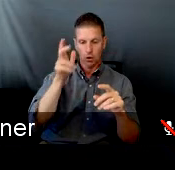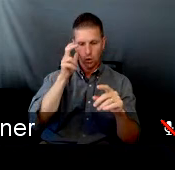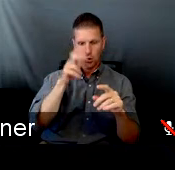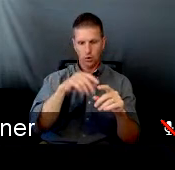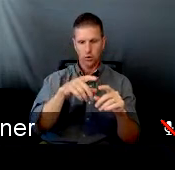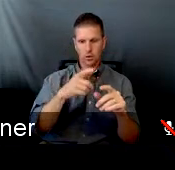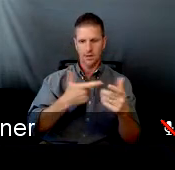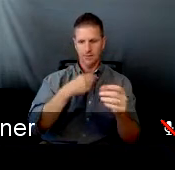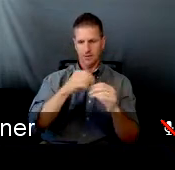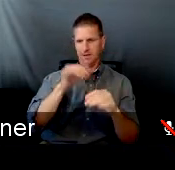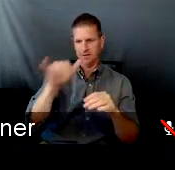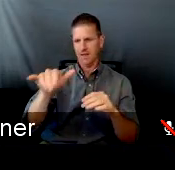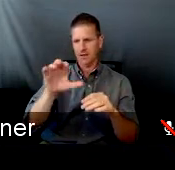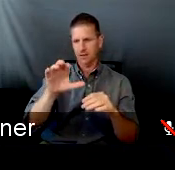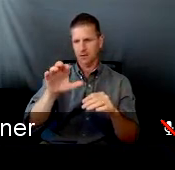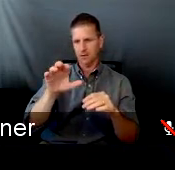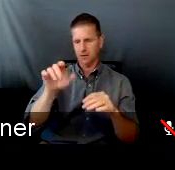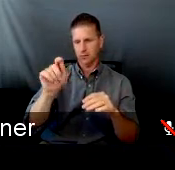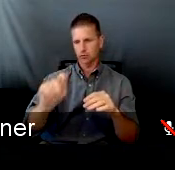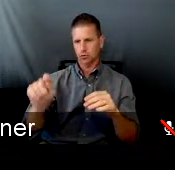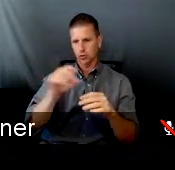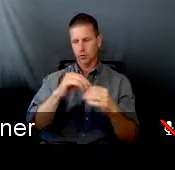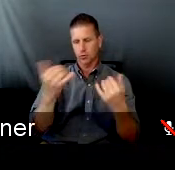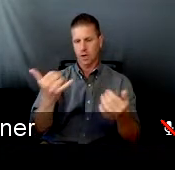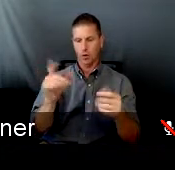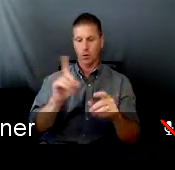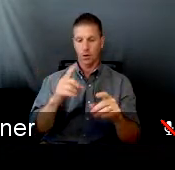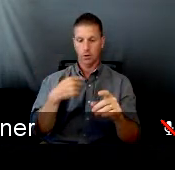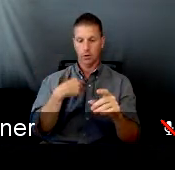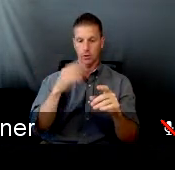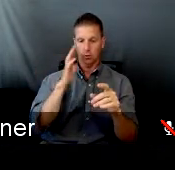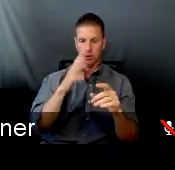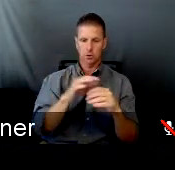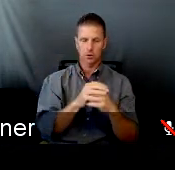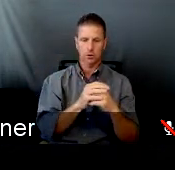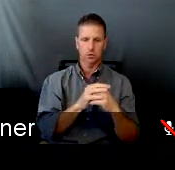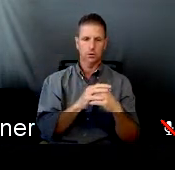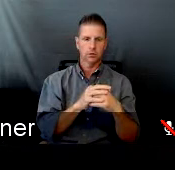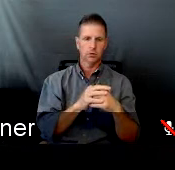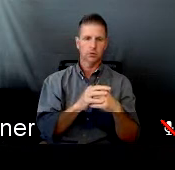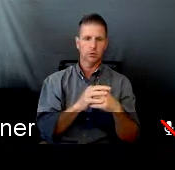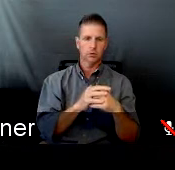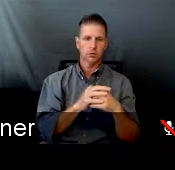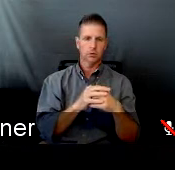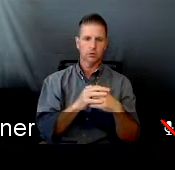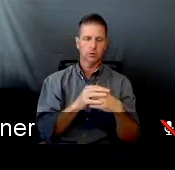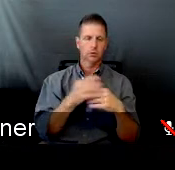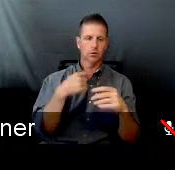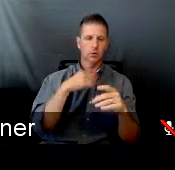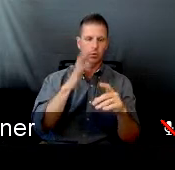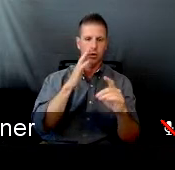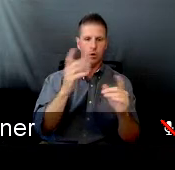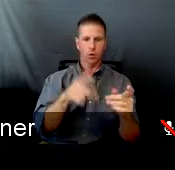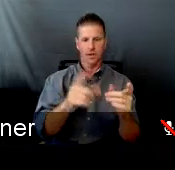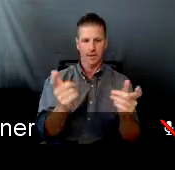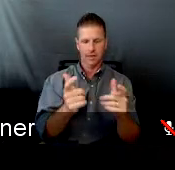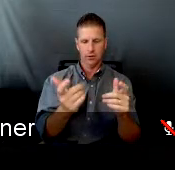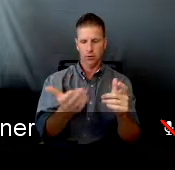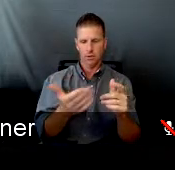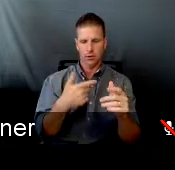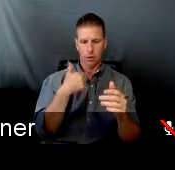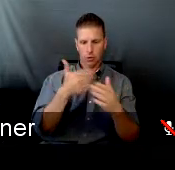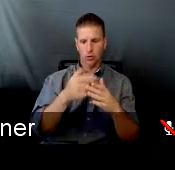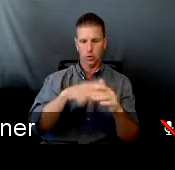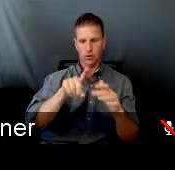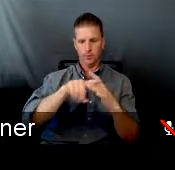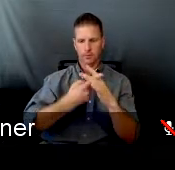that circle over by present day. So where we're going to go, if you want an animation, press next. We're going to go over here. And so we're very close to the beginning of